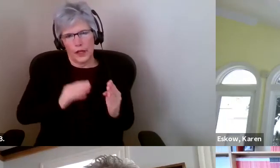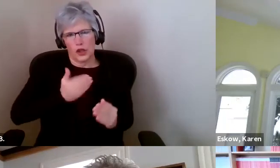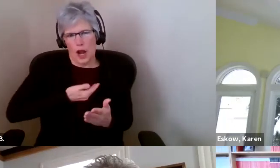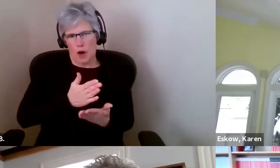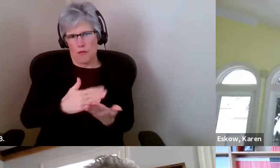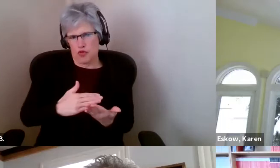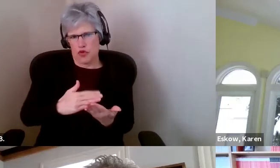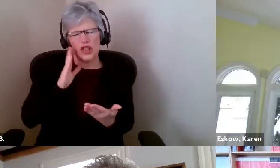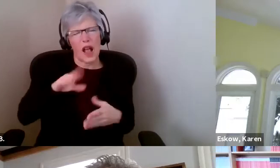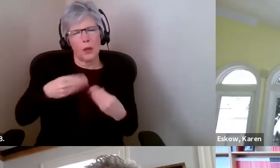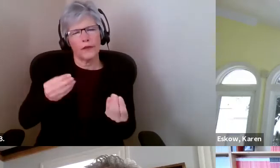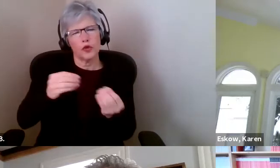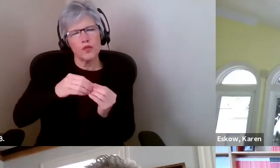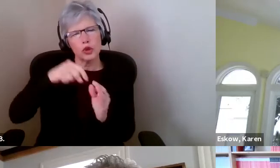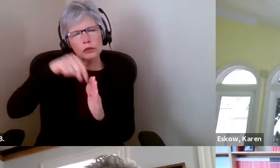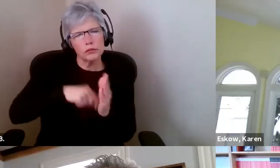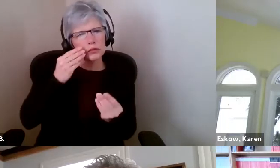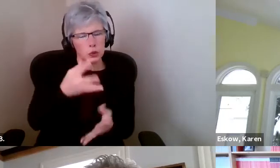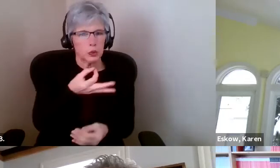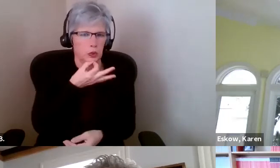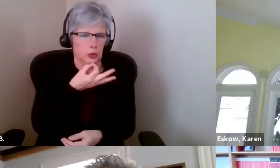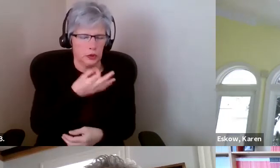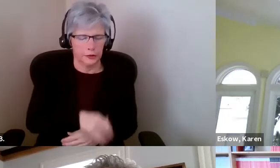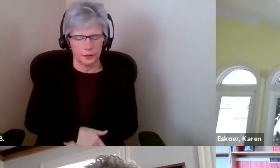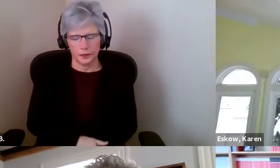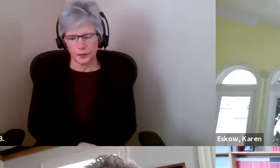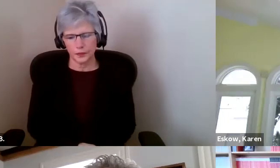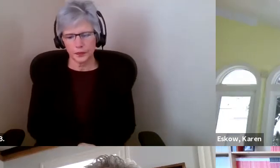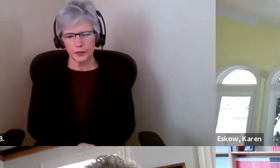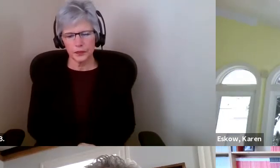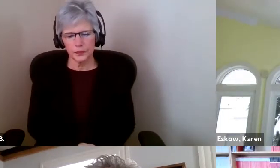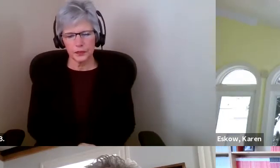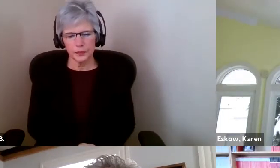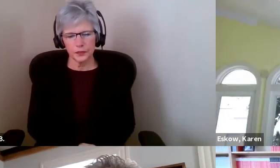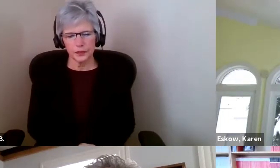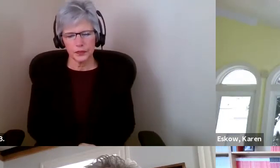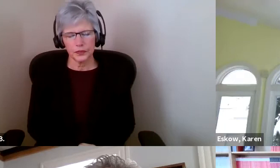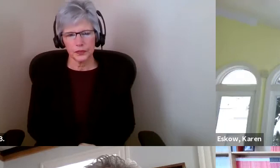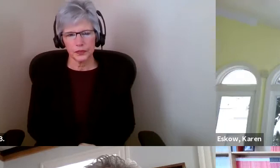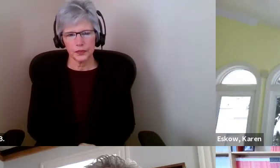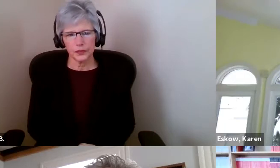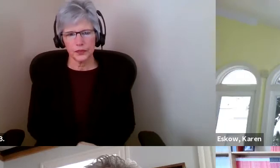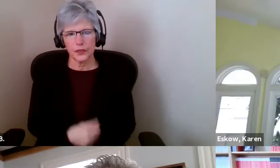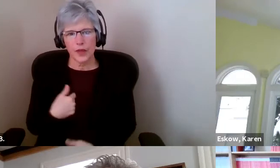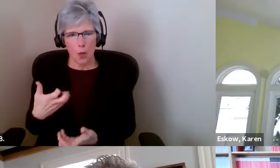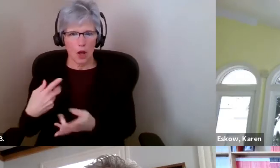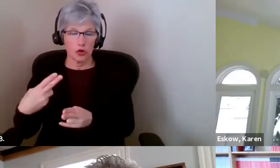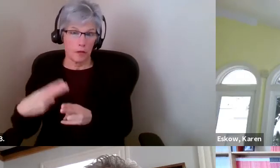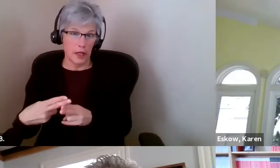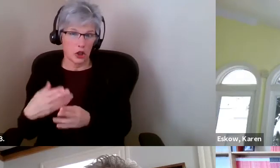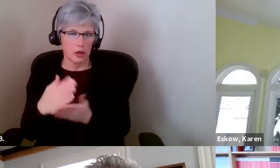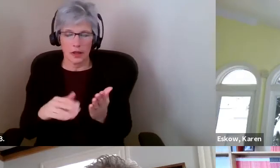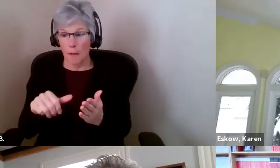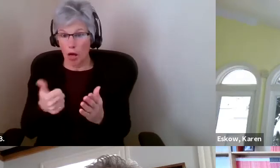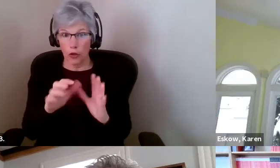soon. I wanna talk about some of the other groups I've met with, and some of the other work that I've done that I